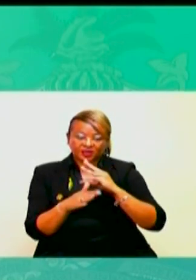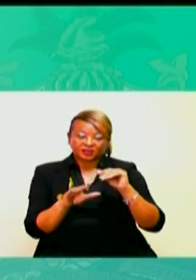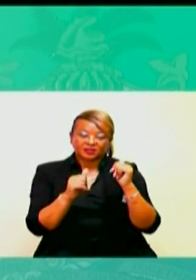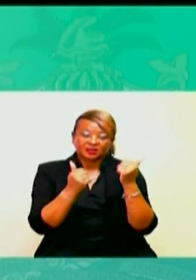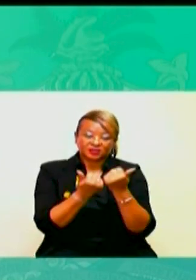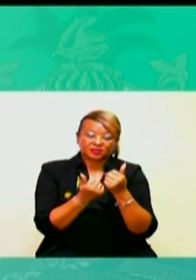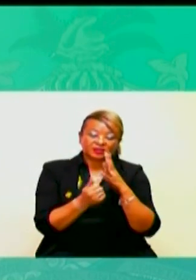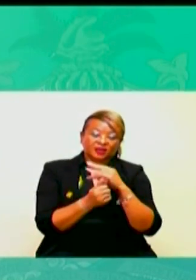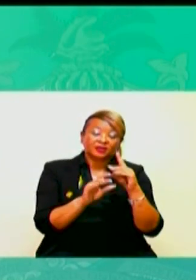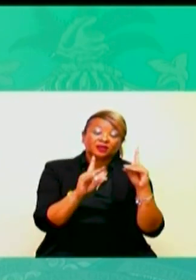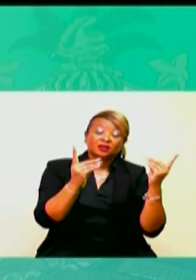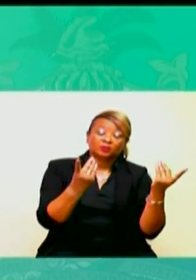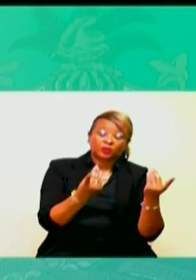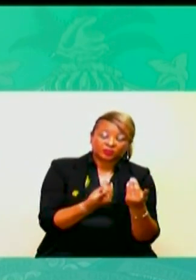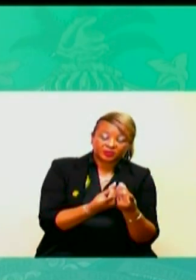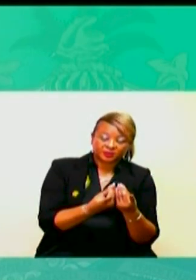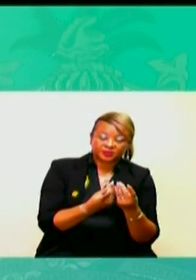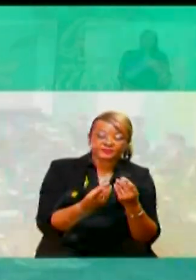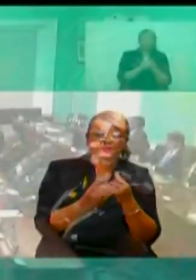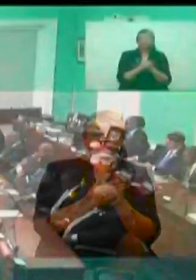and departments.